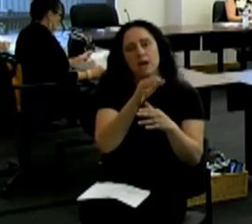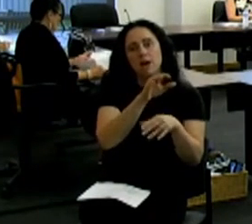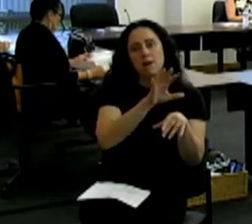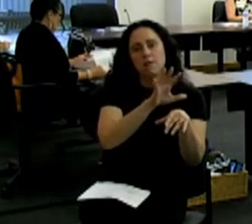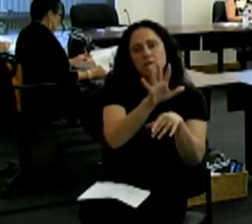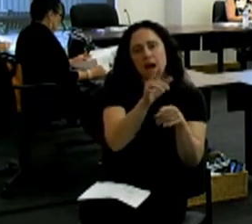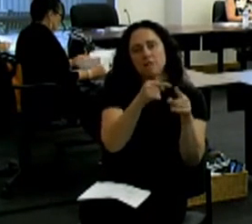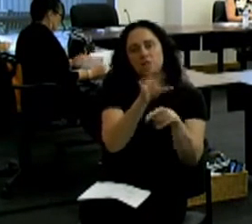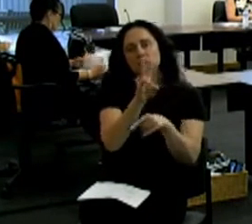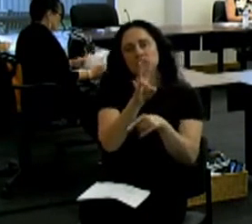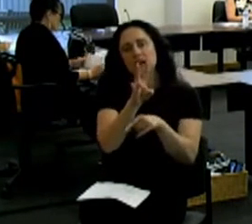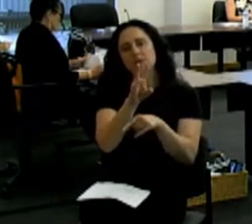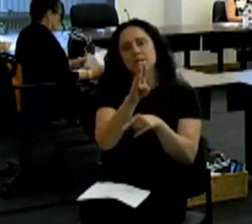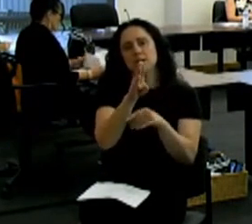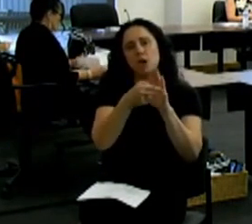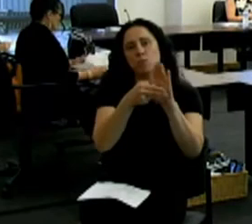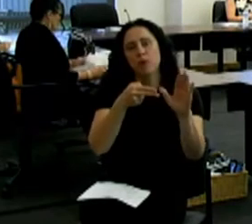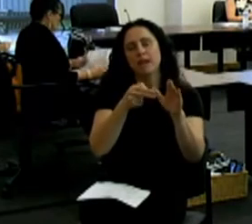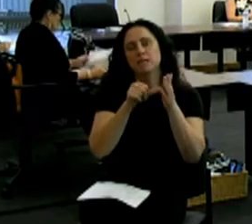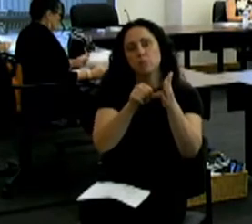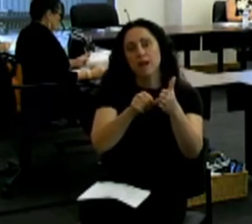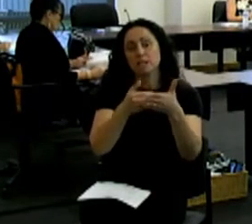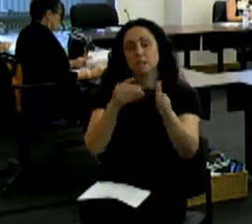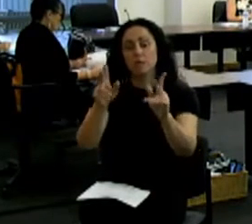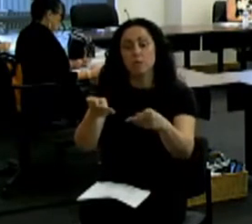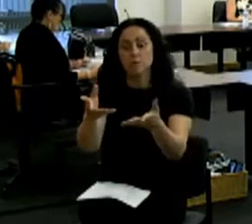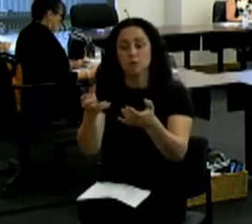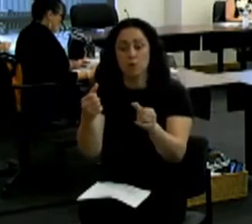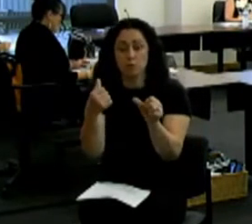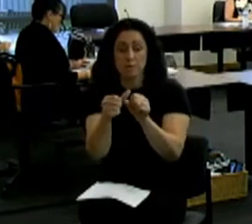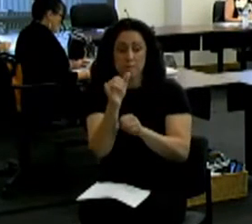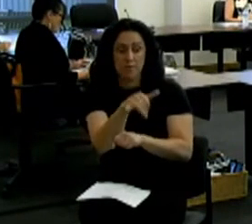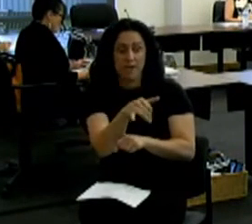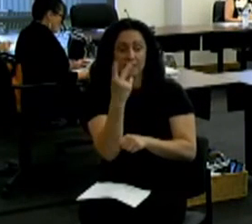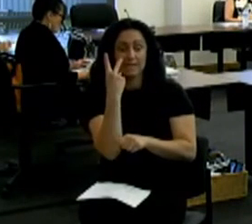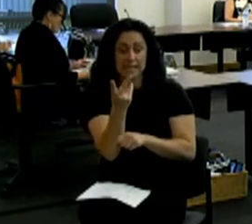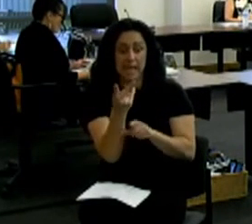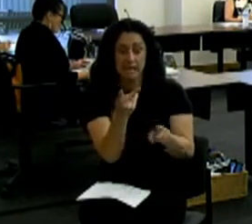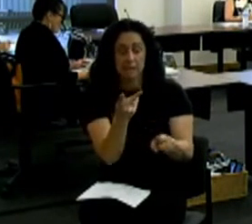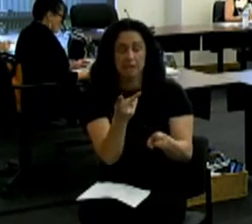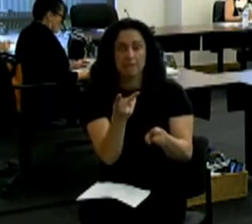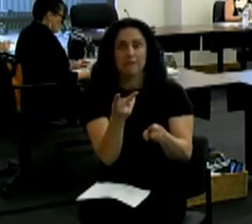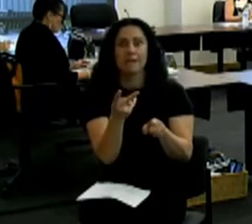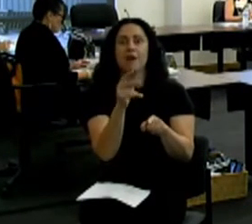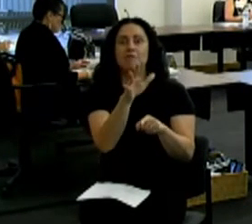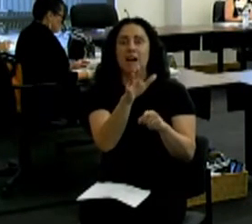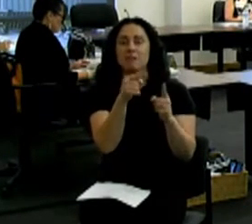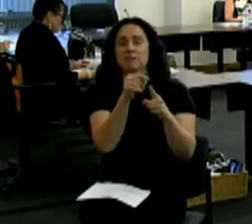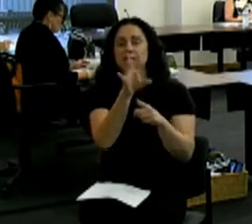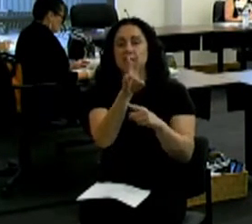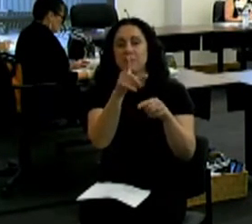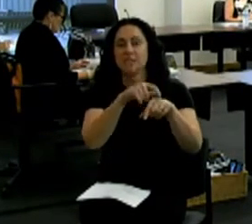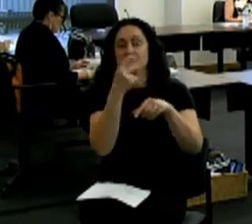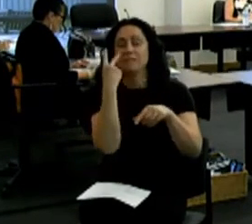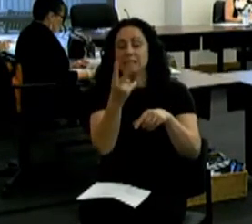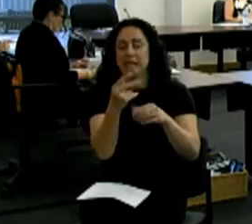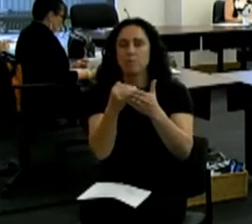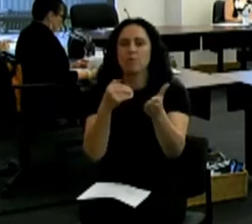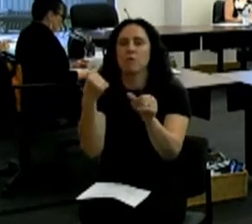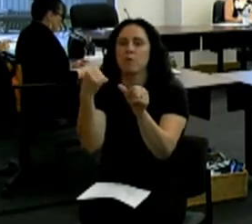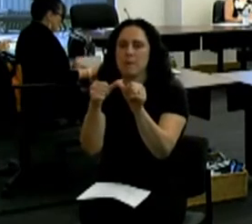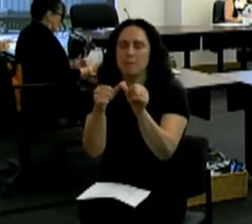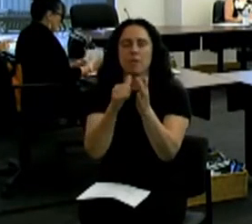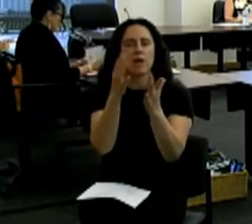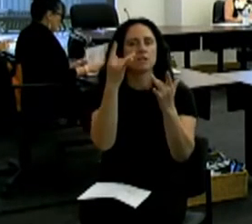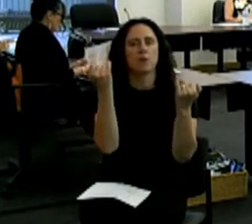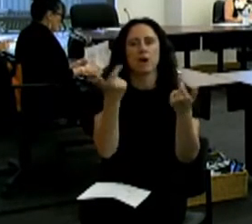brand impressions before the person that you want to remember it and see it remembers it. So that's why we have all of these